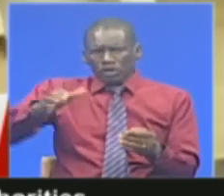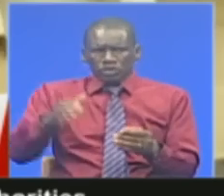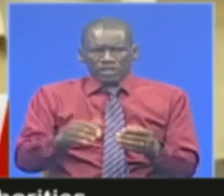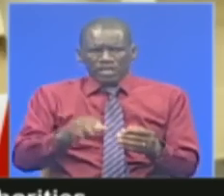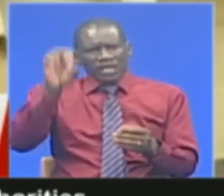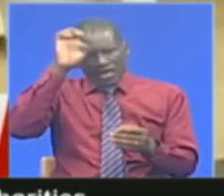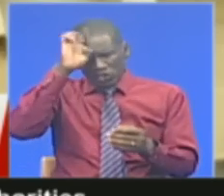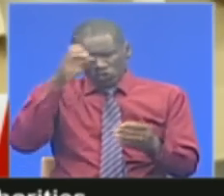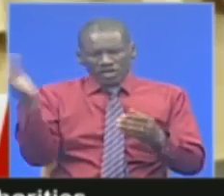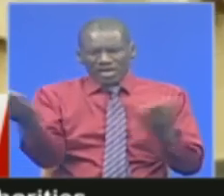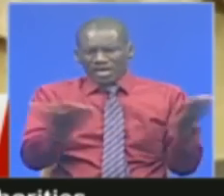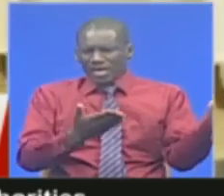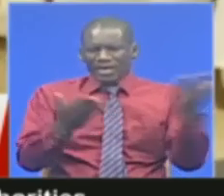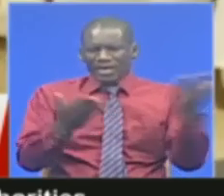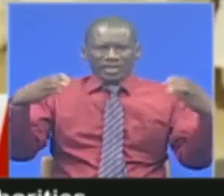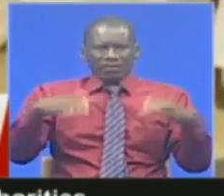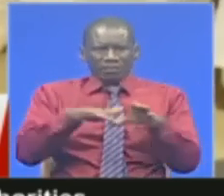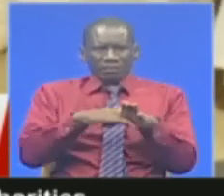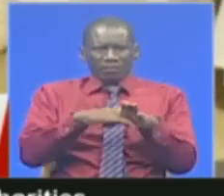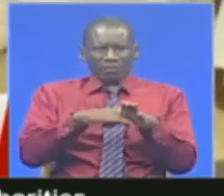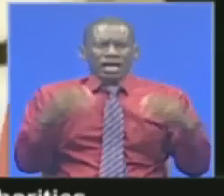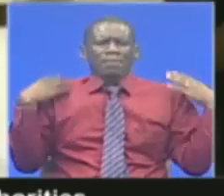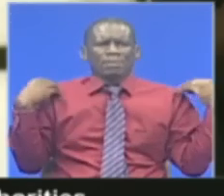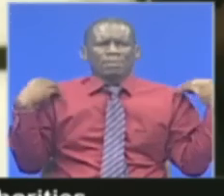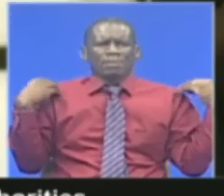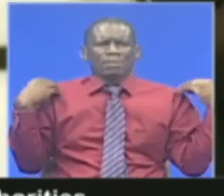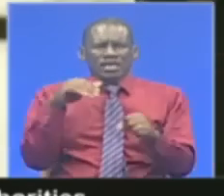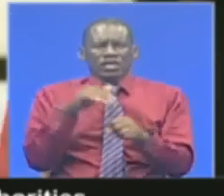Eldoret Karate Club members have embarked in rigorous training.